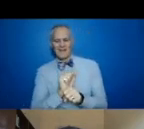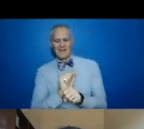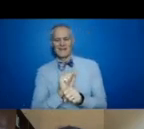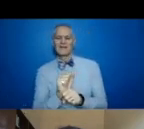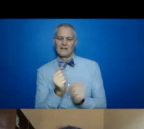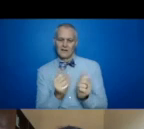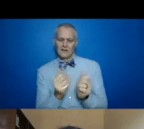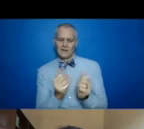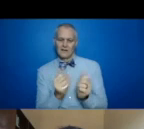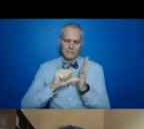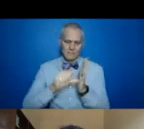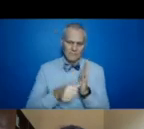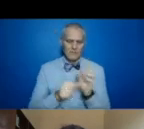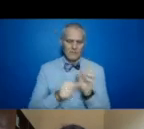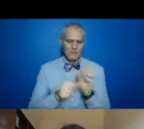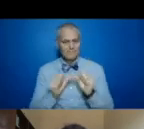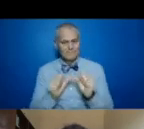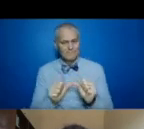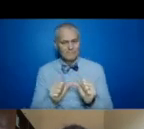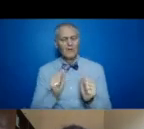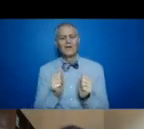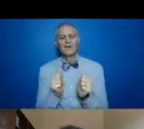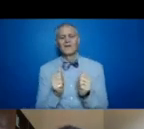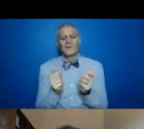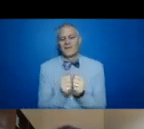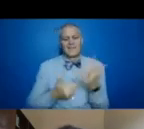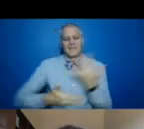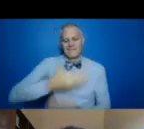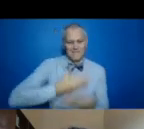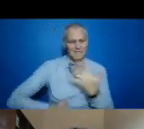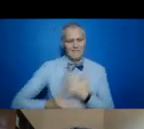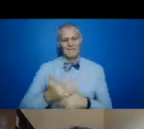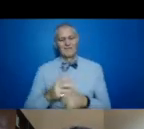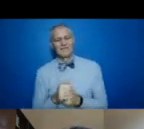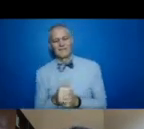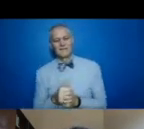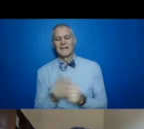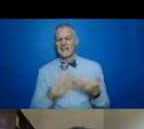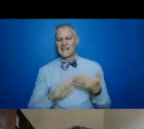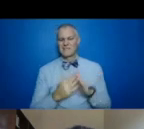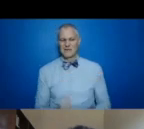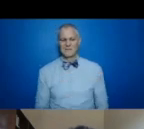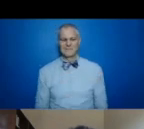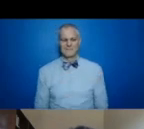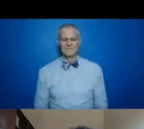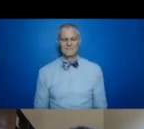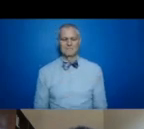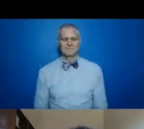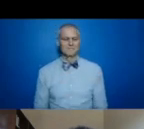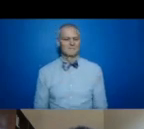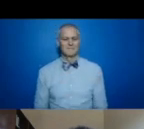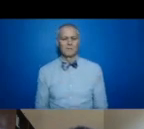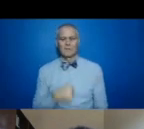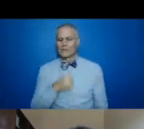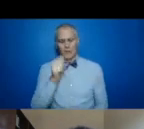reinforced, is sustained through our social engagement and our social performance in community. We do not believe